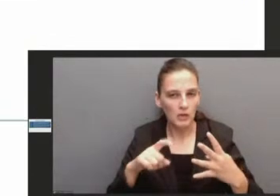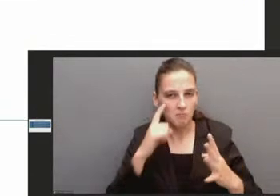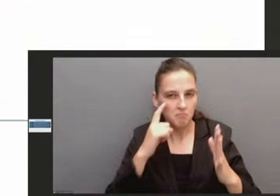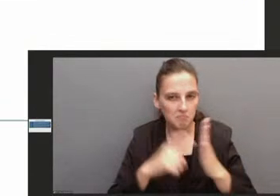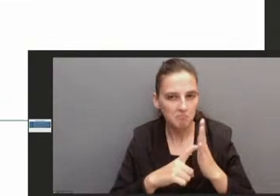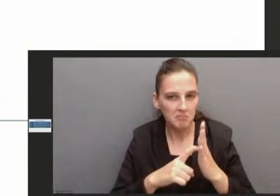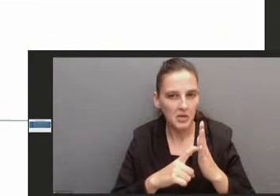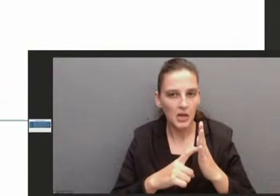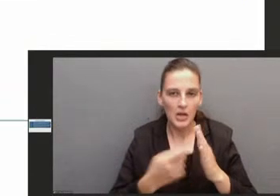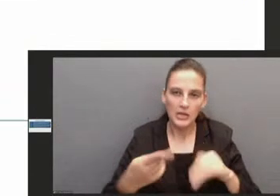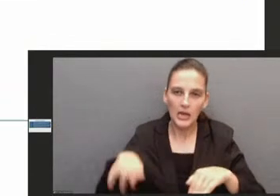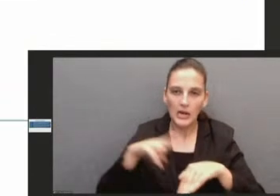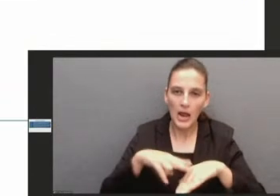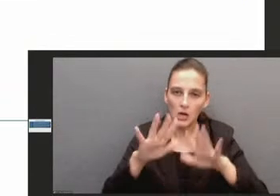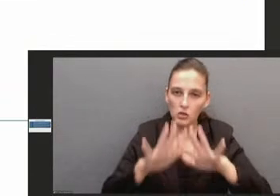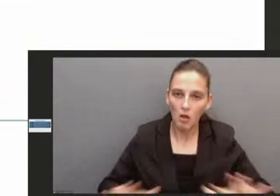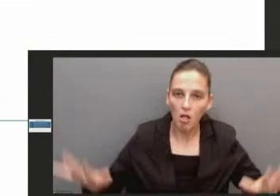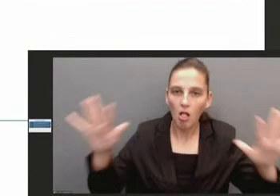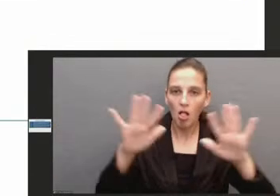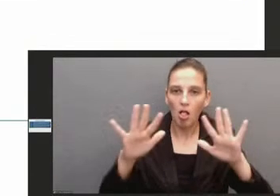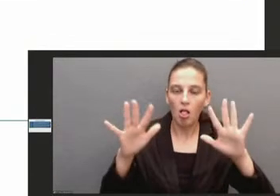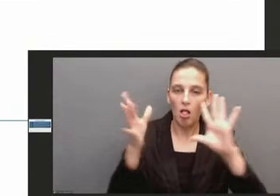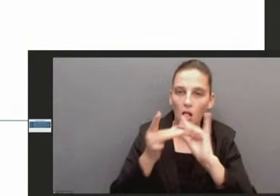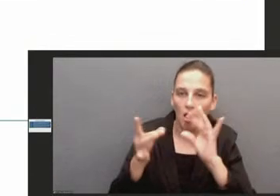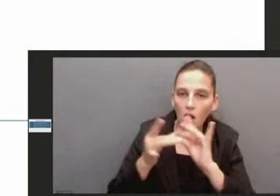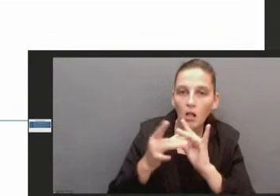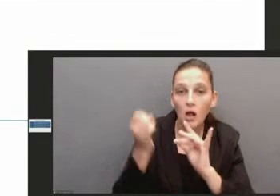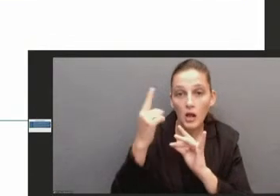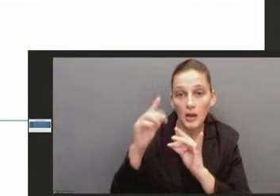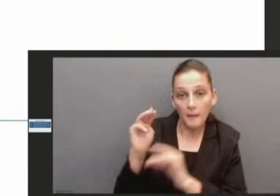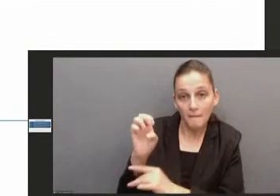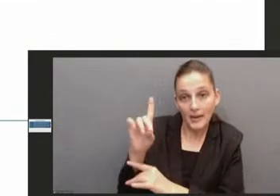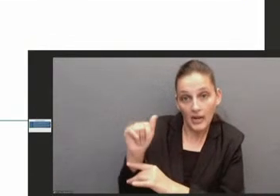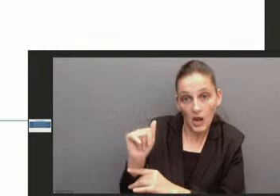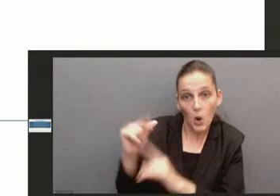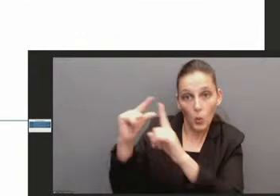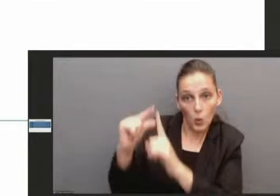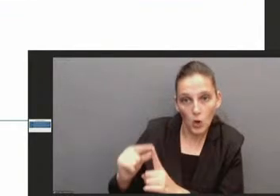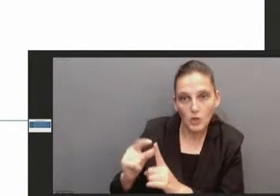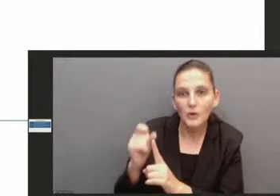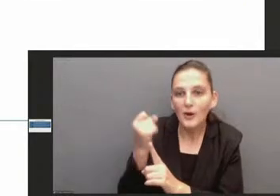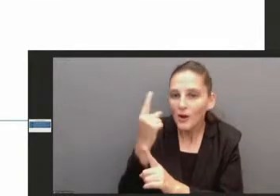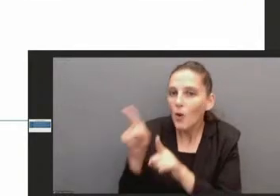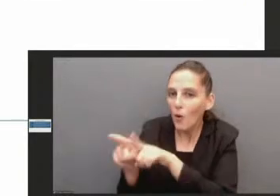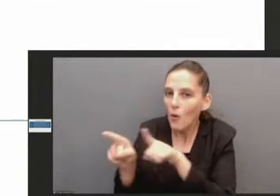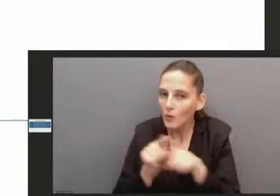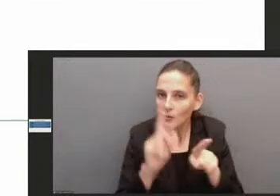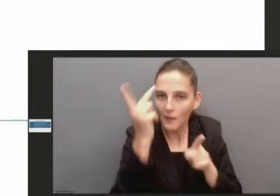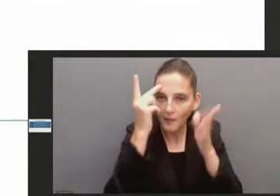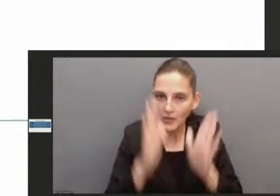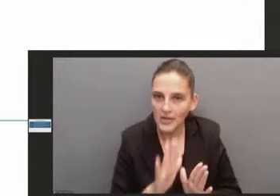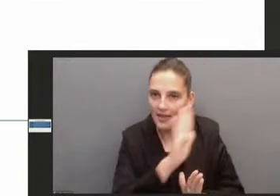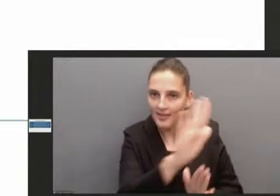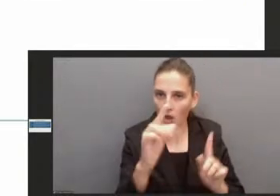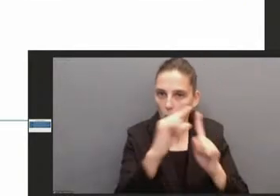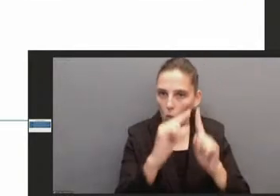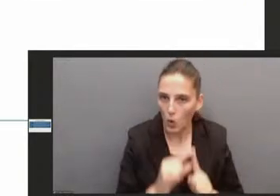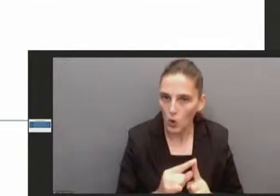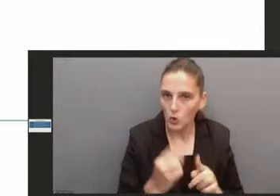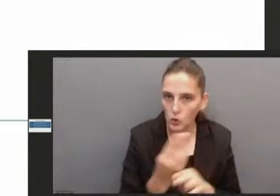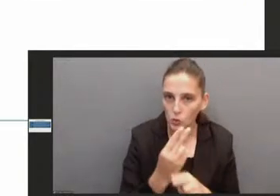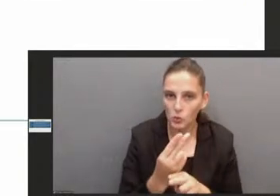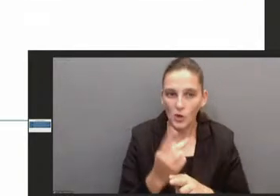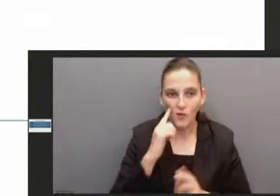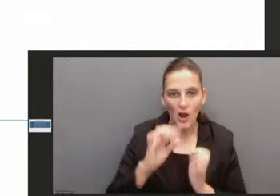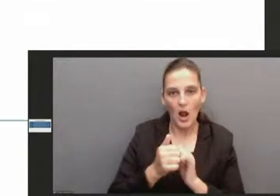narrative, including terminology and rhetoric used by media, but also by politicians, around the portrayal of